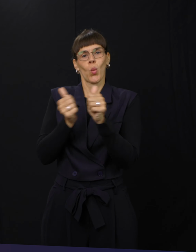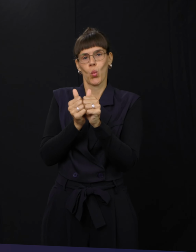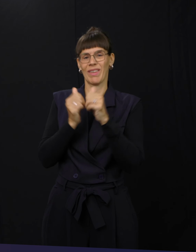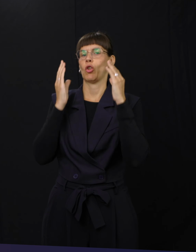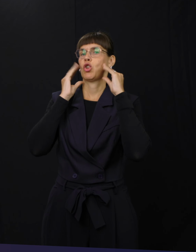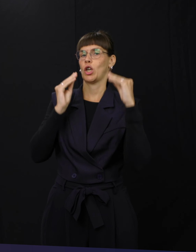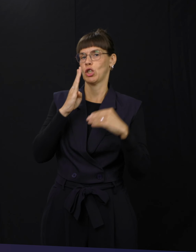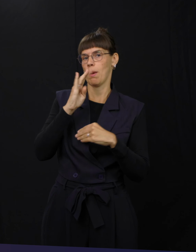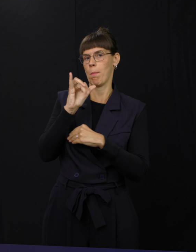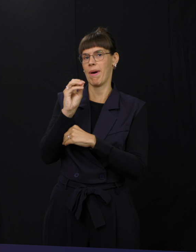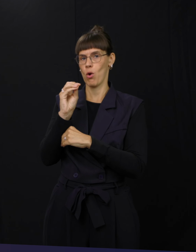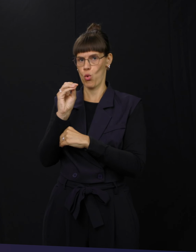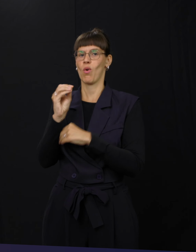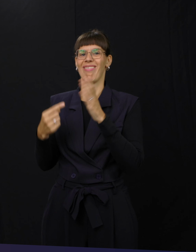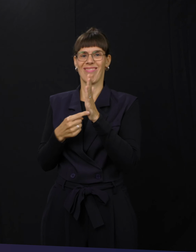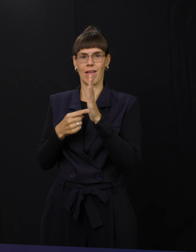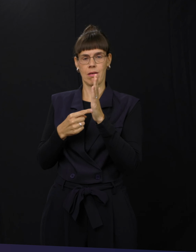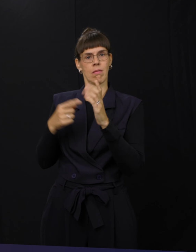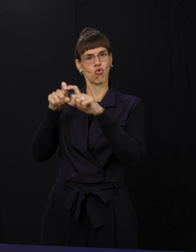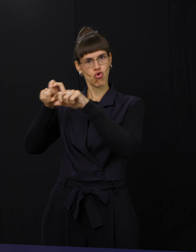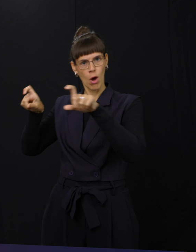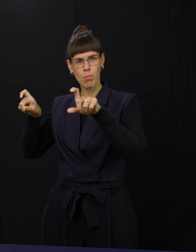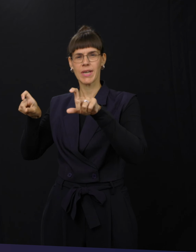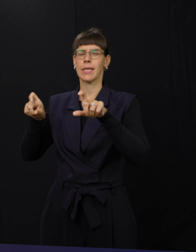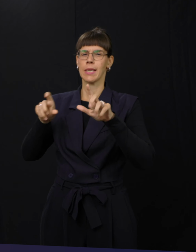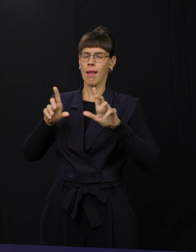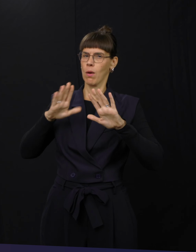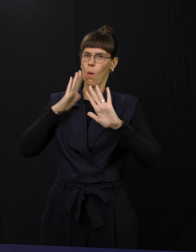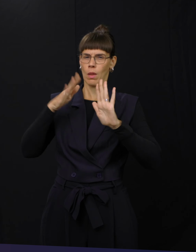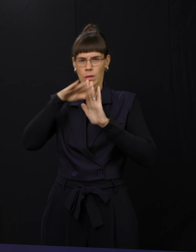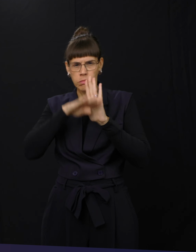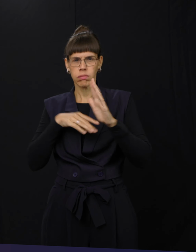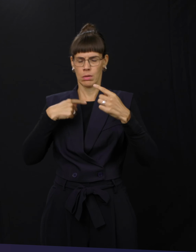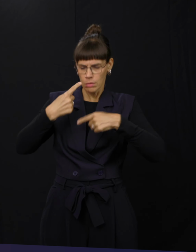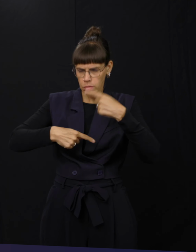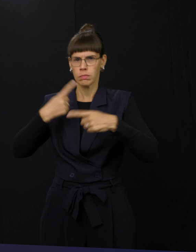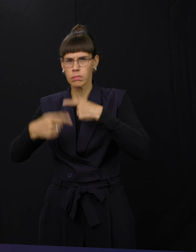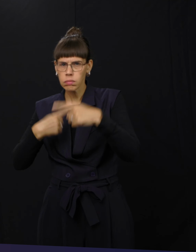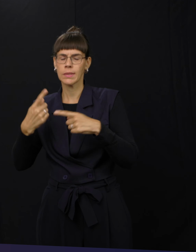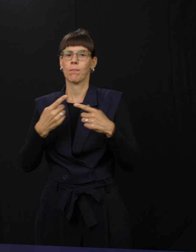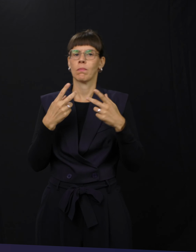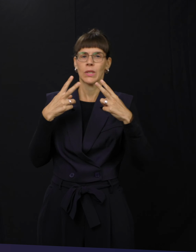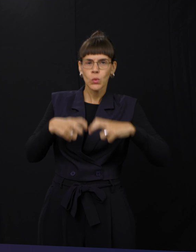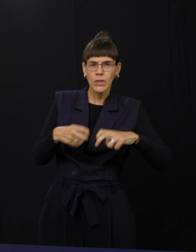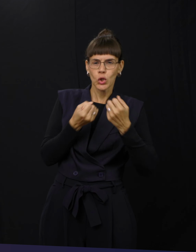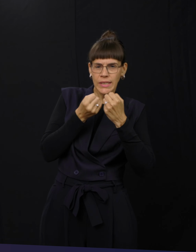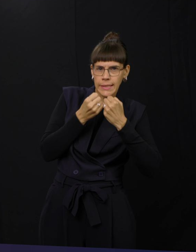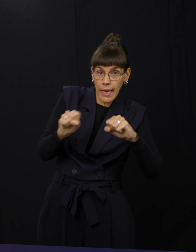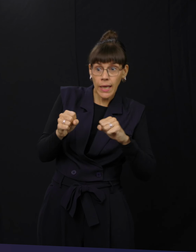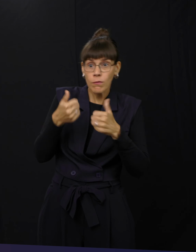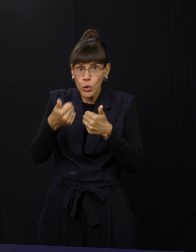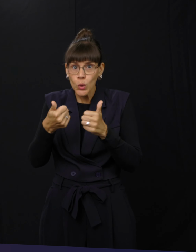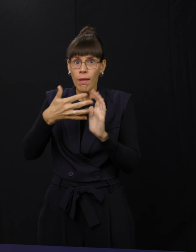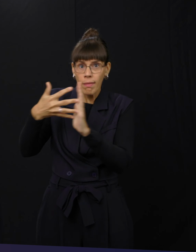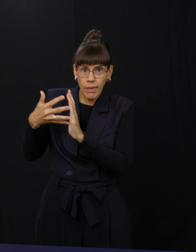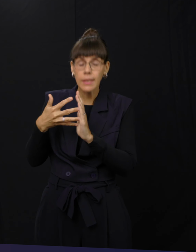and, generated the whole procedure and made all procedure safety studies, etc. And